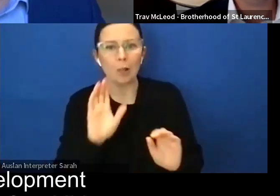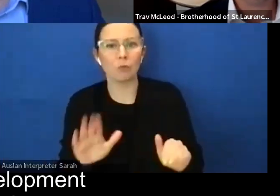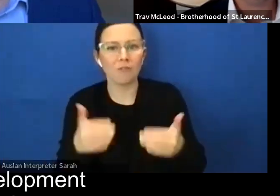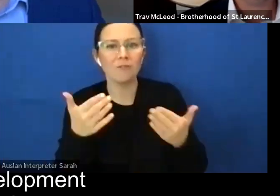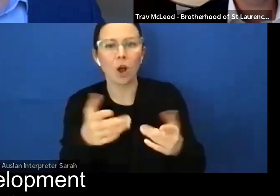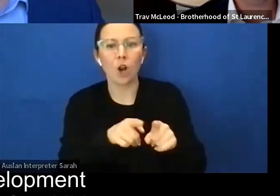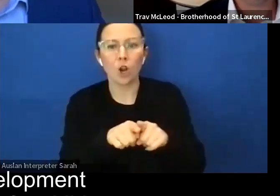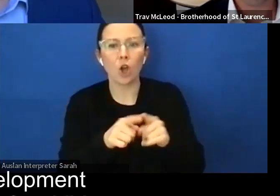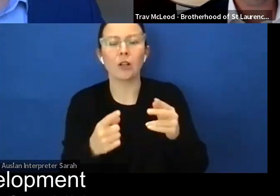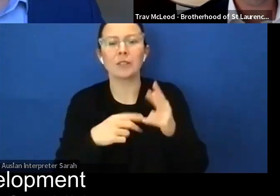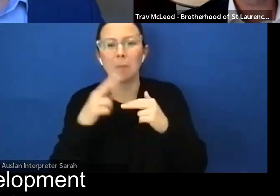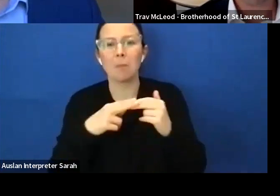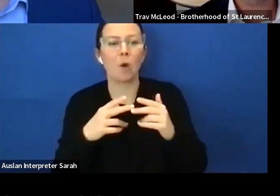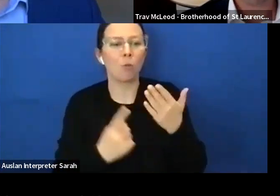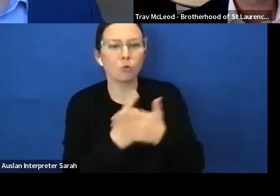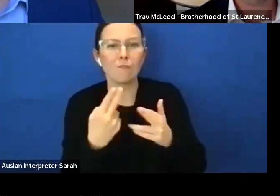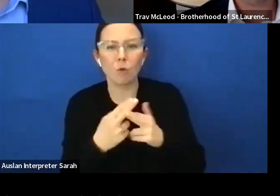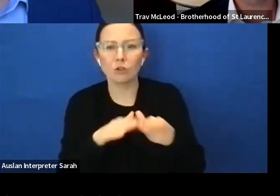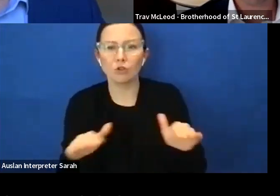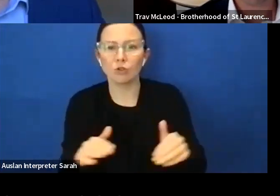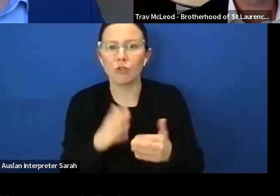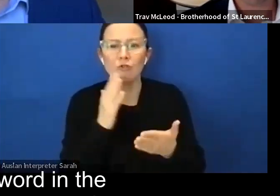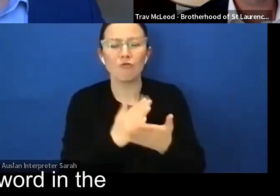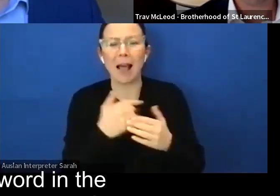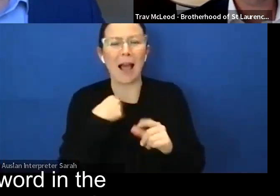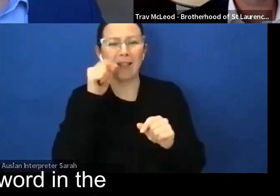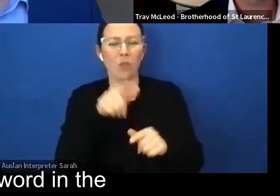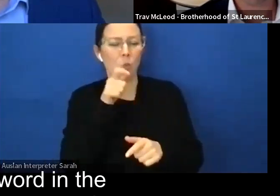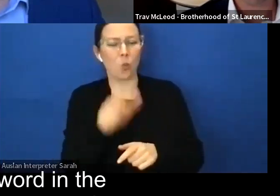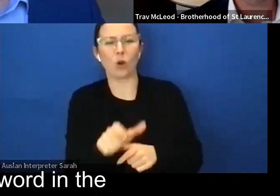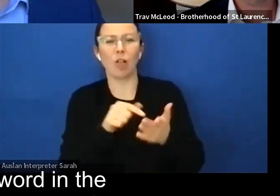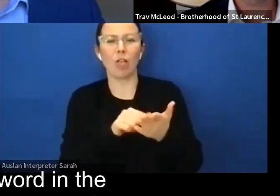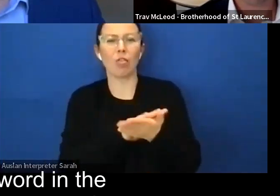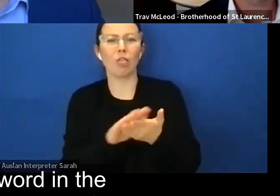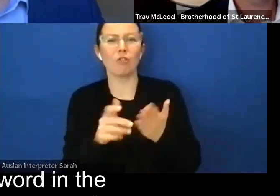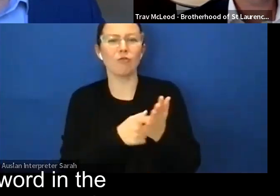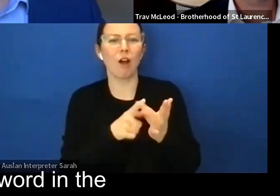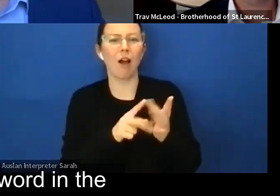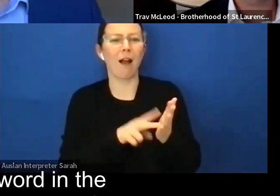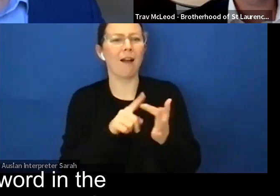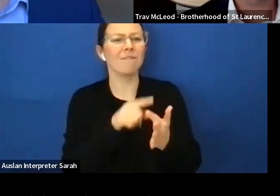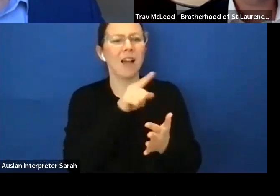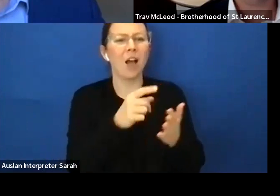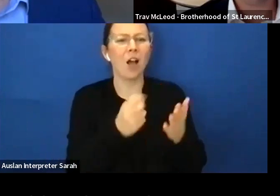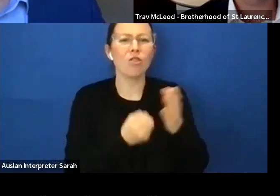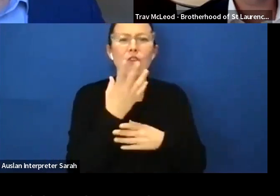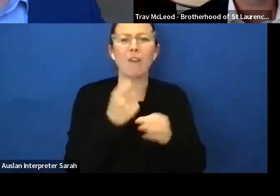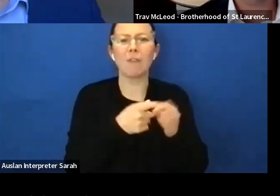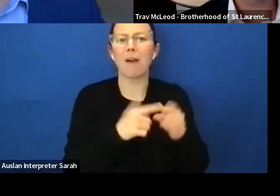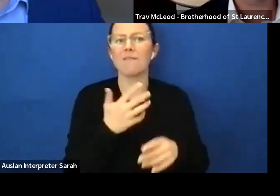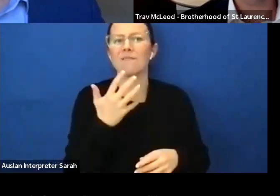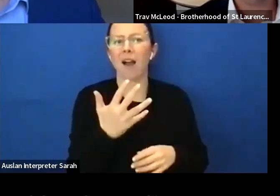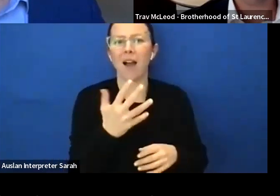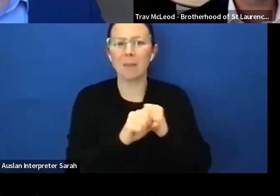development opportunities for children. Actually, I love the word thrive. I love that word in the Thrive by 5 campaign. And I think we